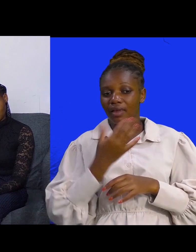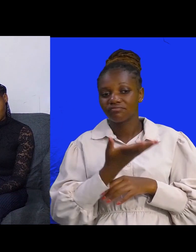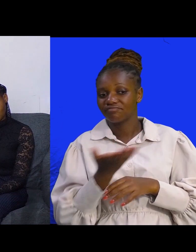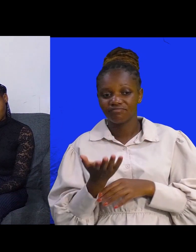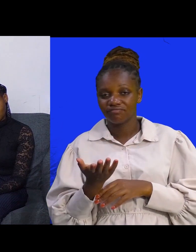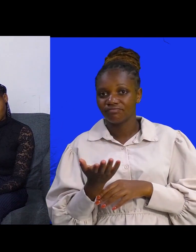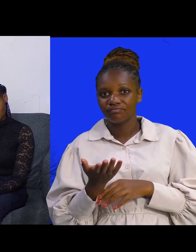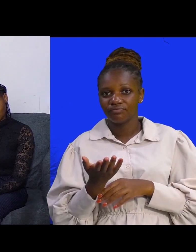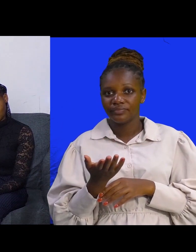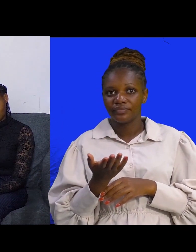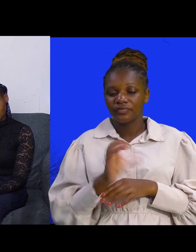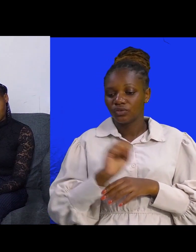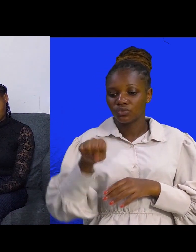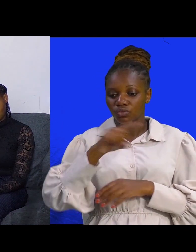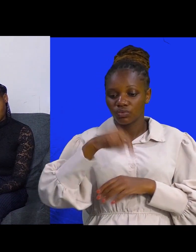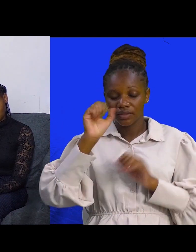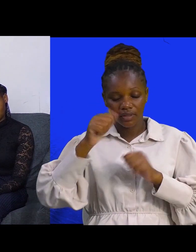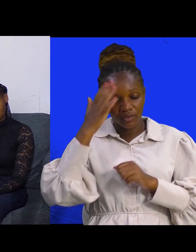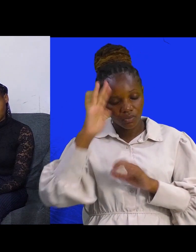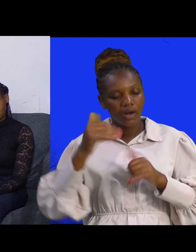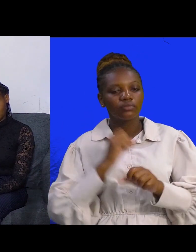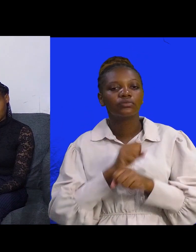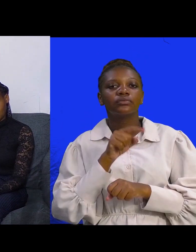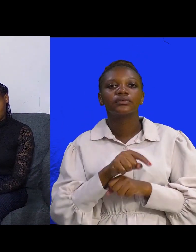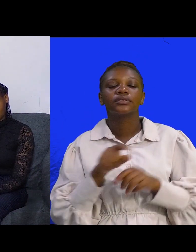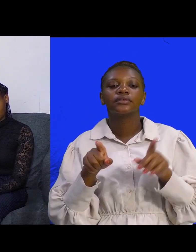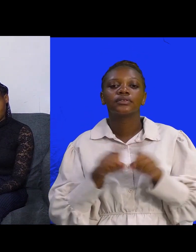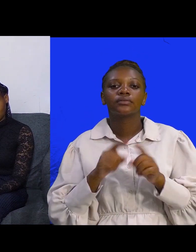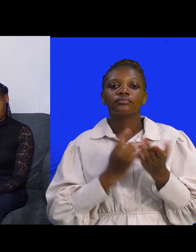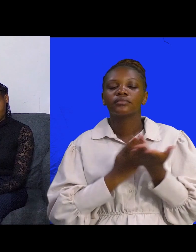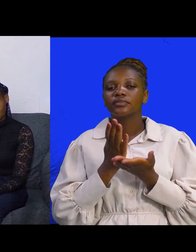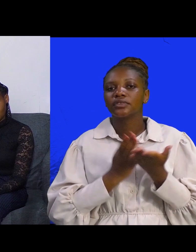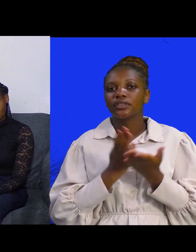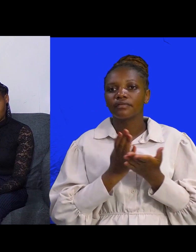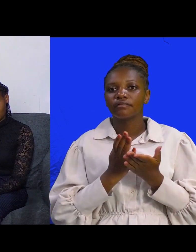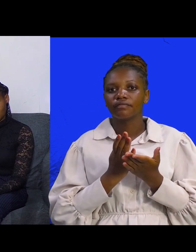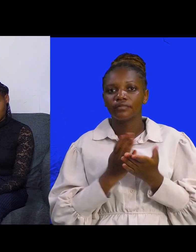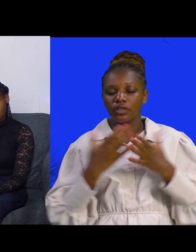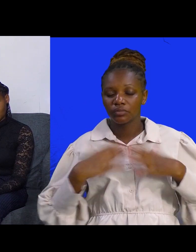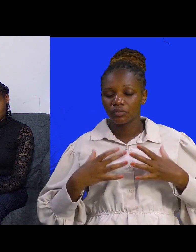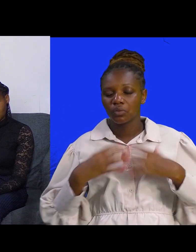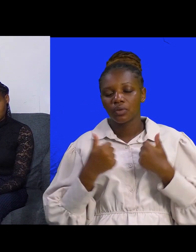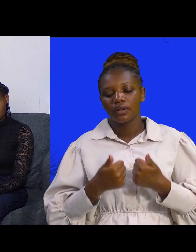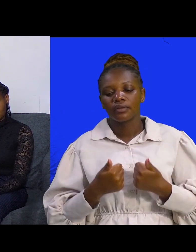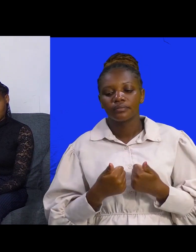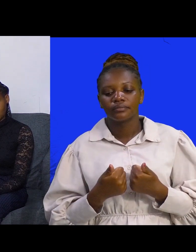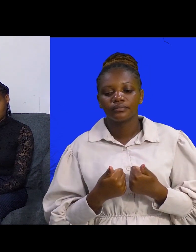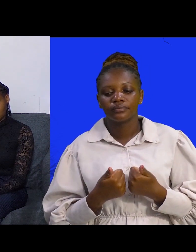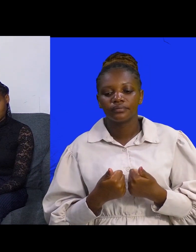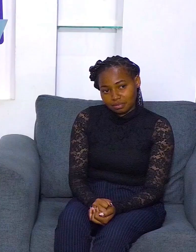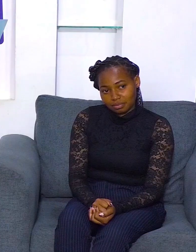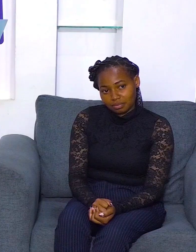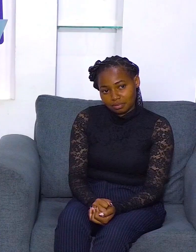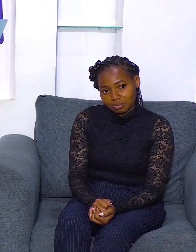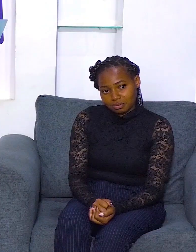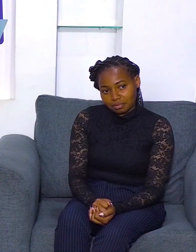from people like you, so that we can also know how to execute that and be able to serve both audience in a